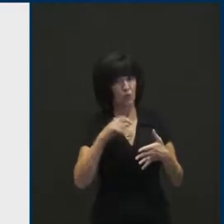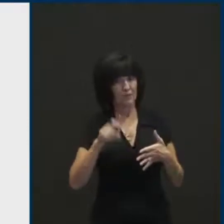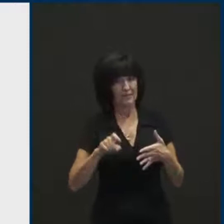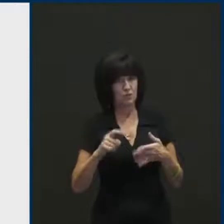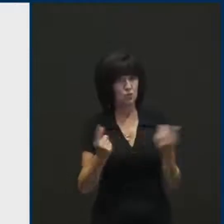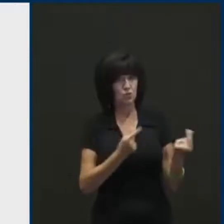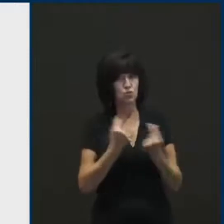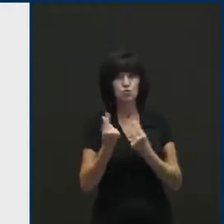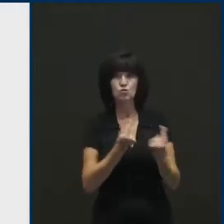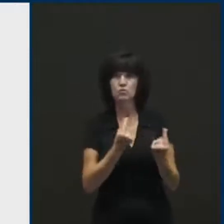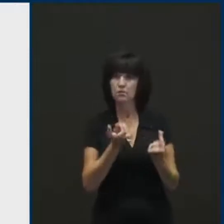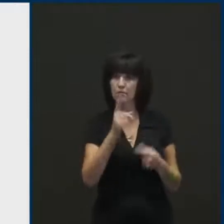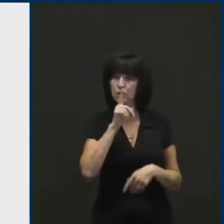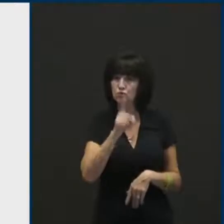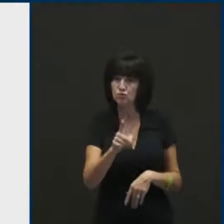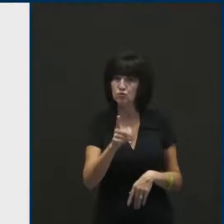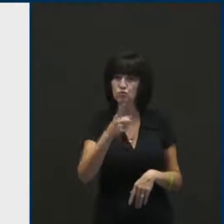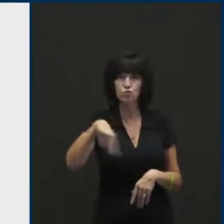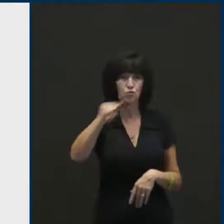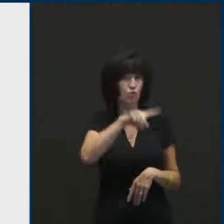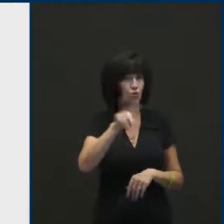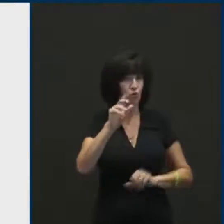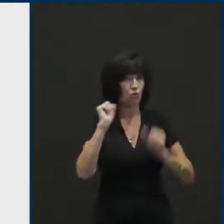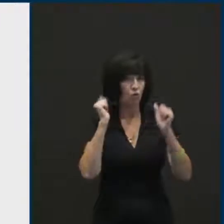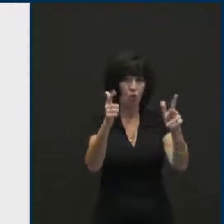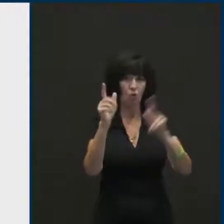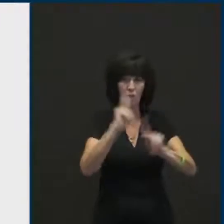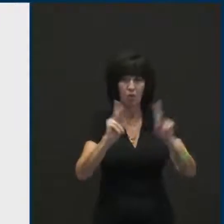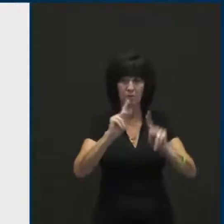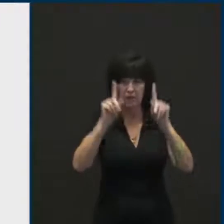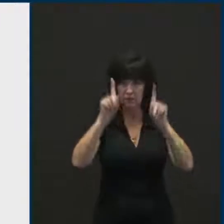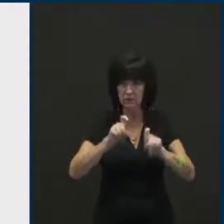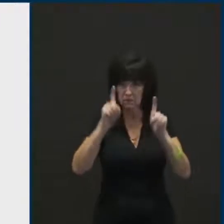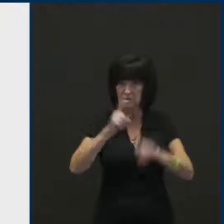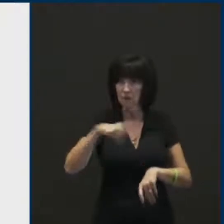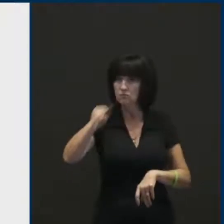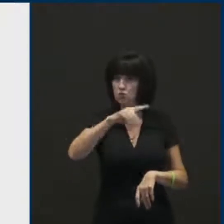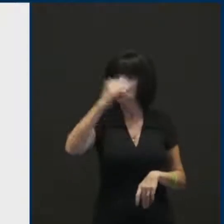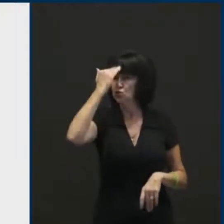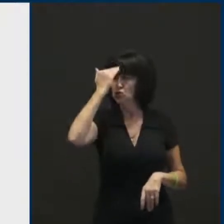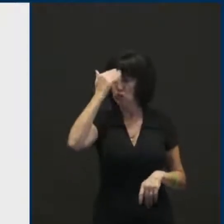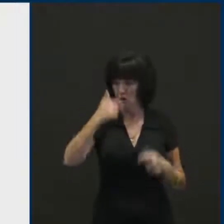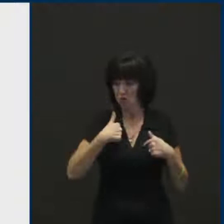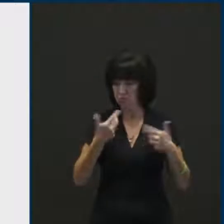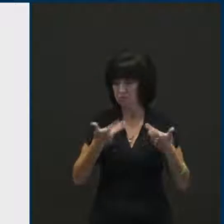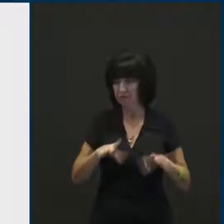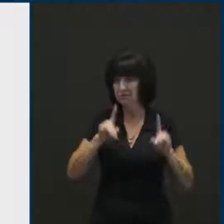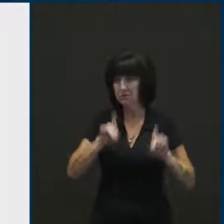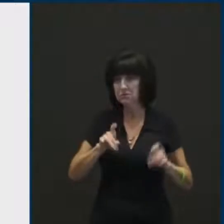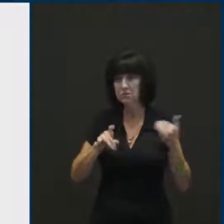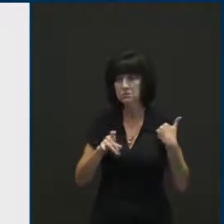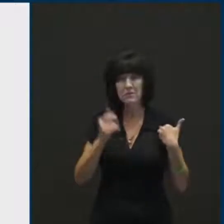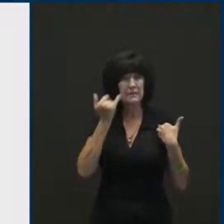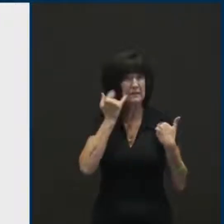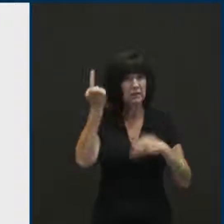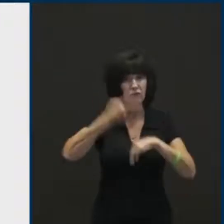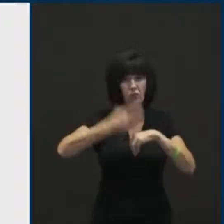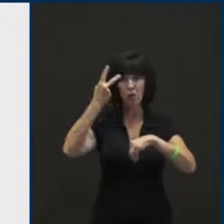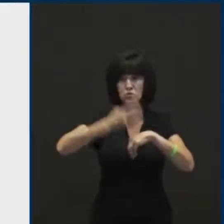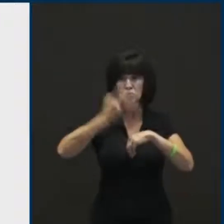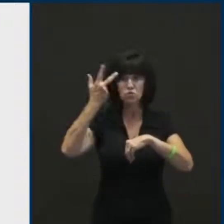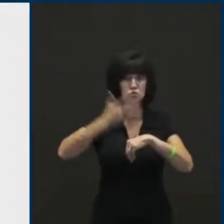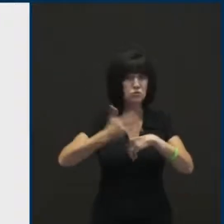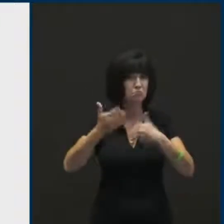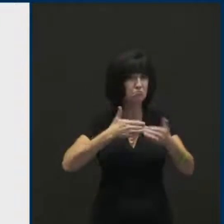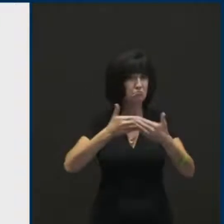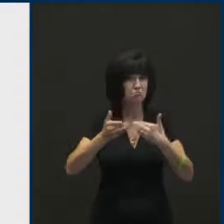is to make sure that everybody gets tested. So know your COVID-19 status. Doesn't matter if you've been tested once or twice or 3 times.